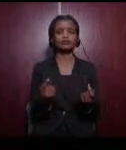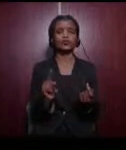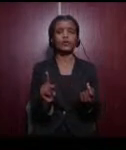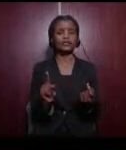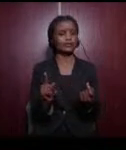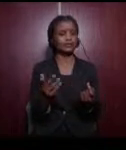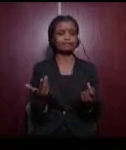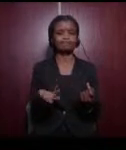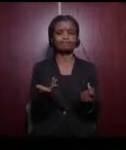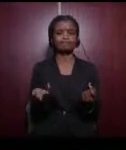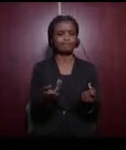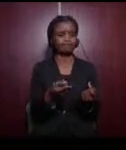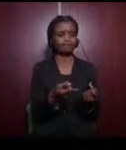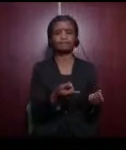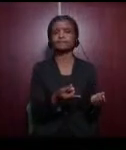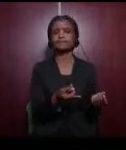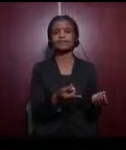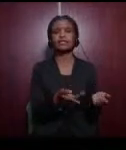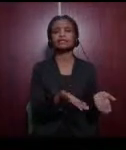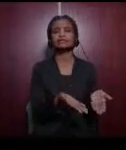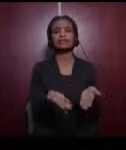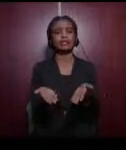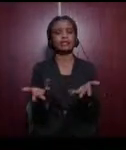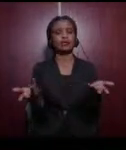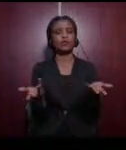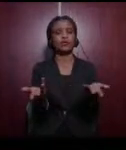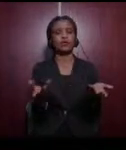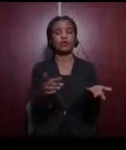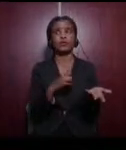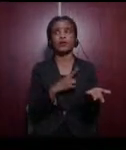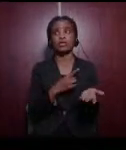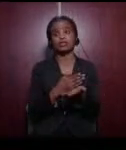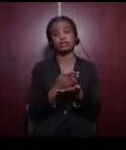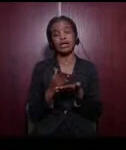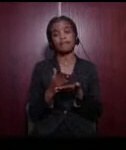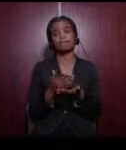don't know what to do. Only those ones are going back to school.